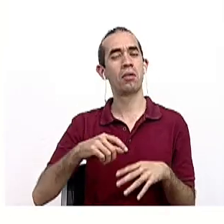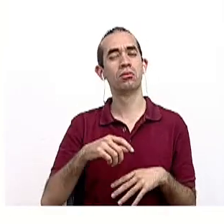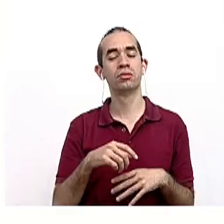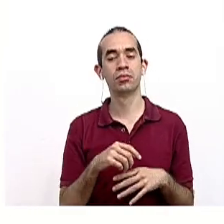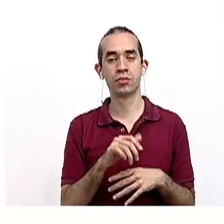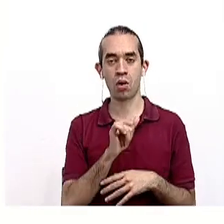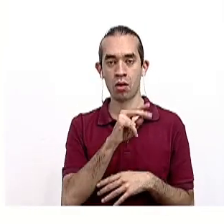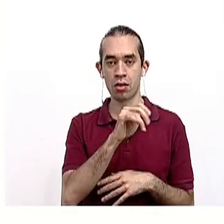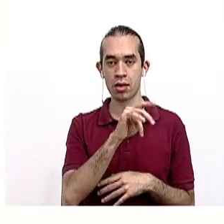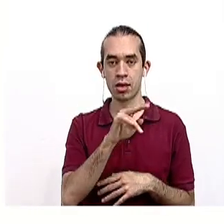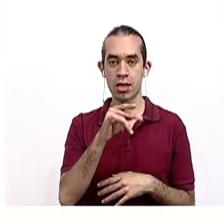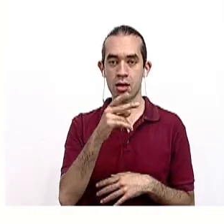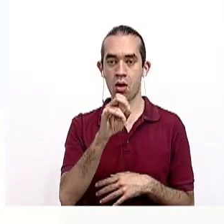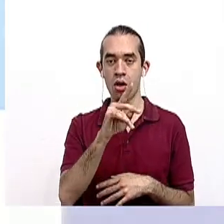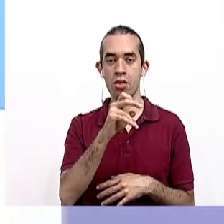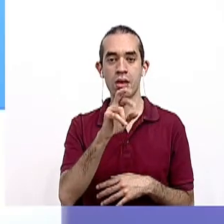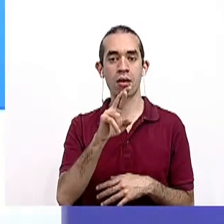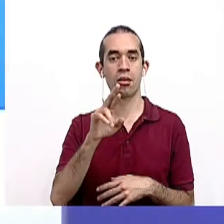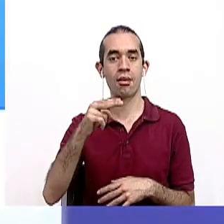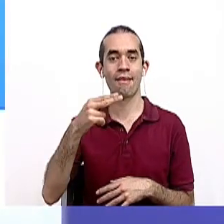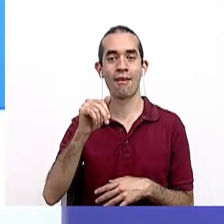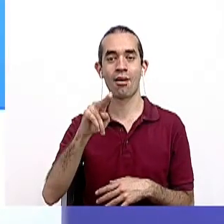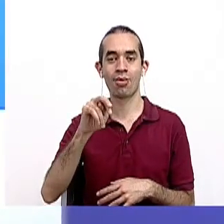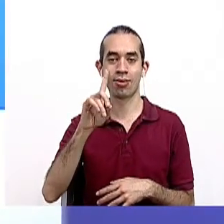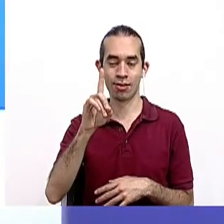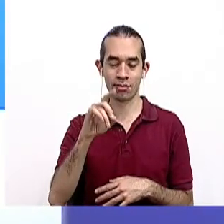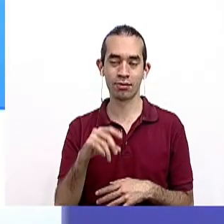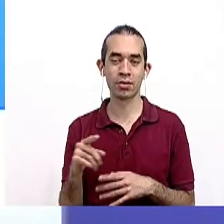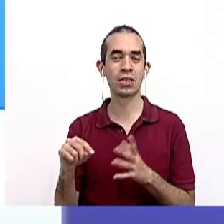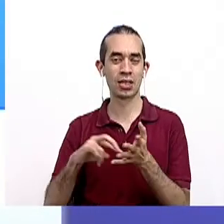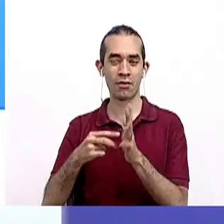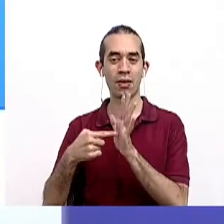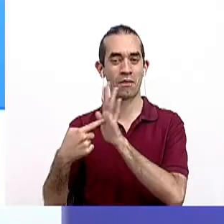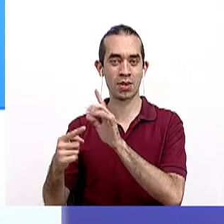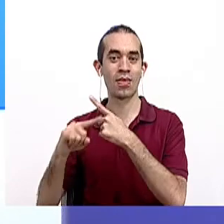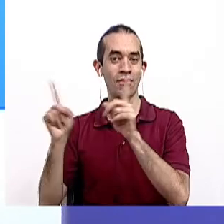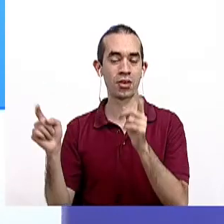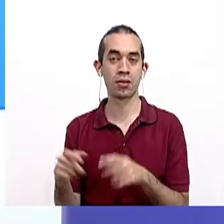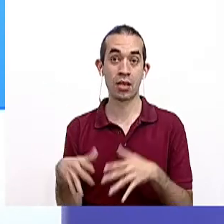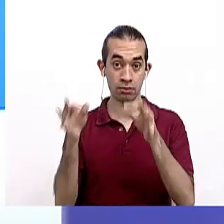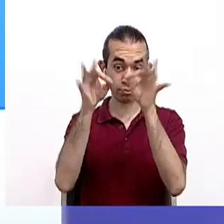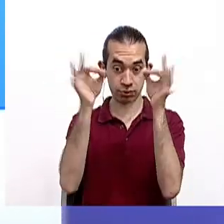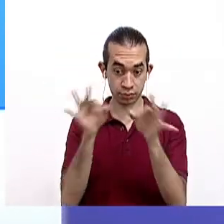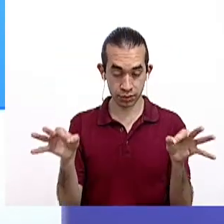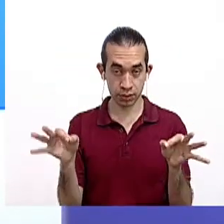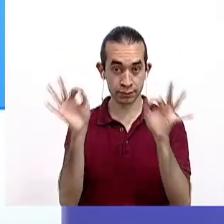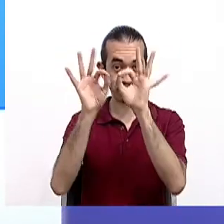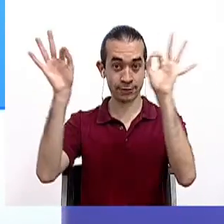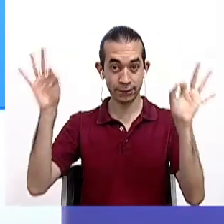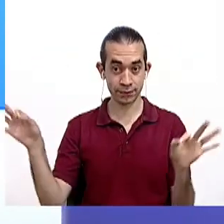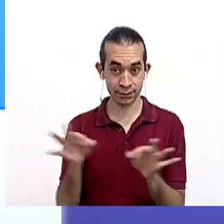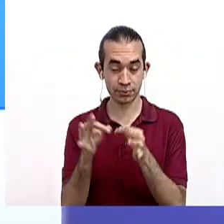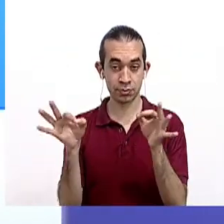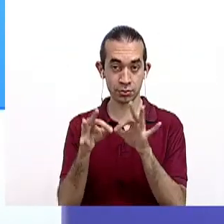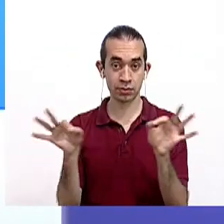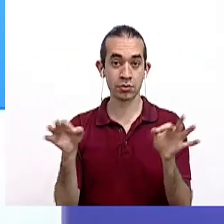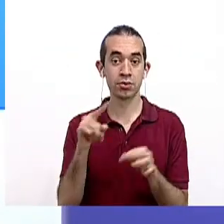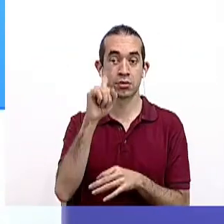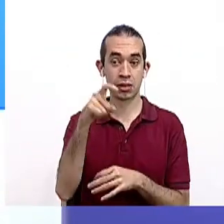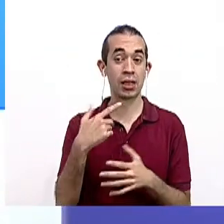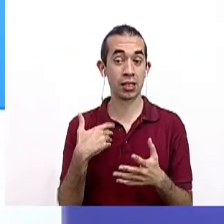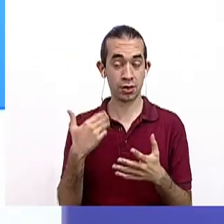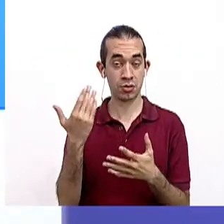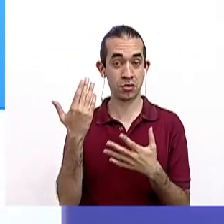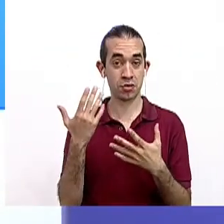different, okay? So now that we have the sentence frames, I think it's time for you to see what I prepared. Do you want to see